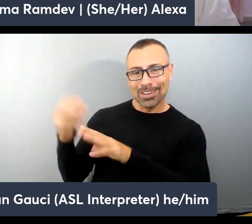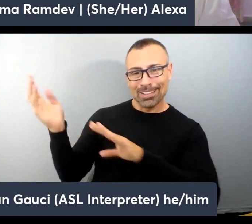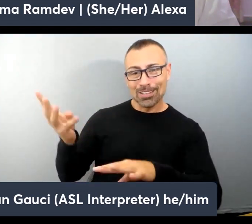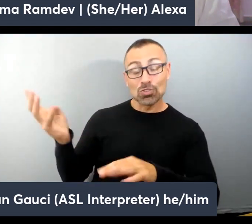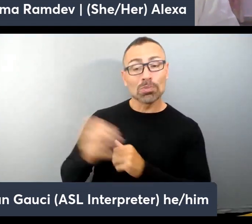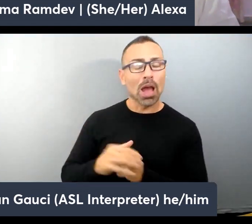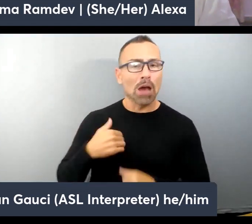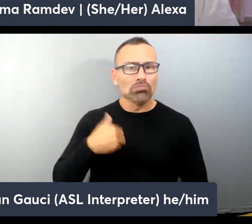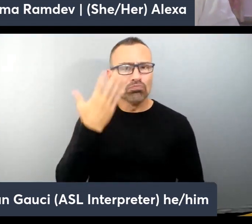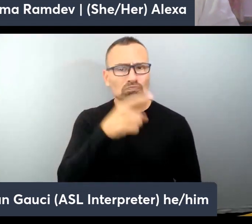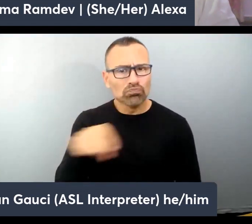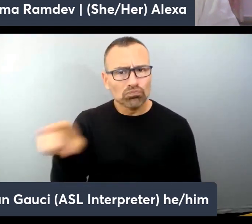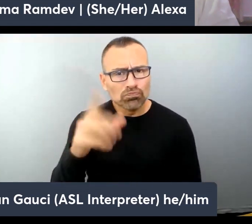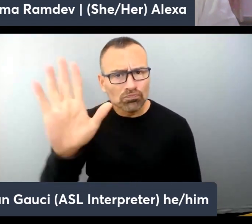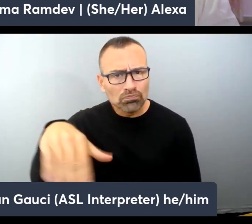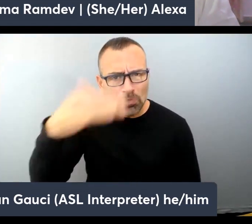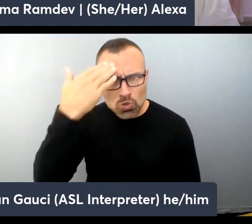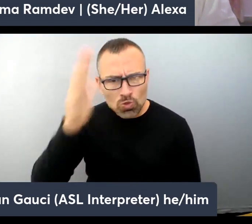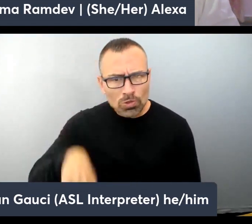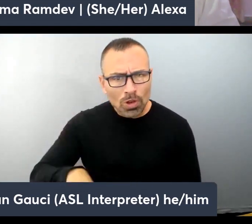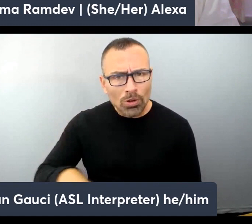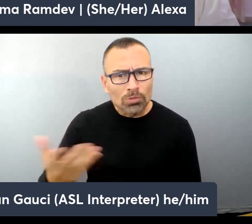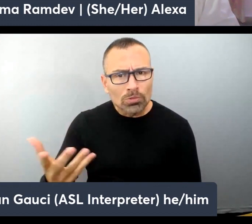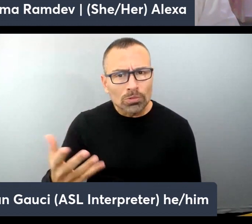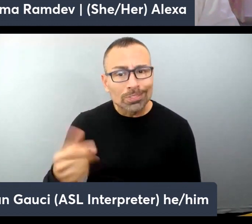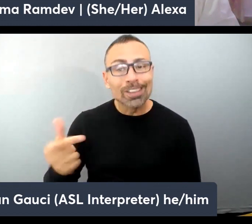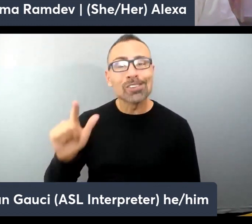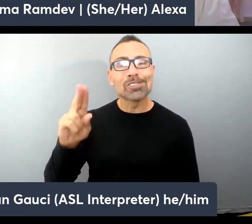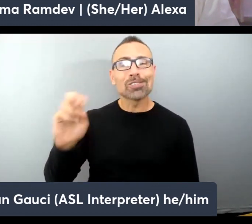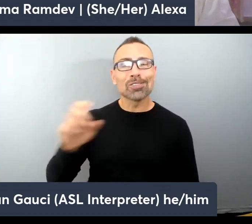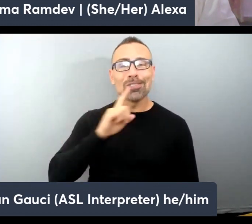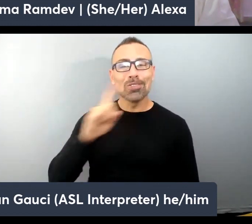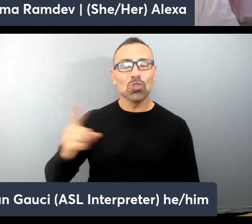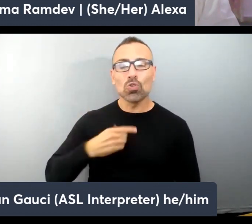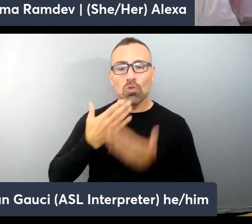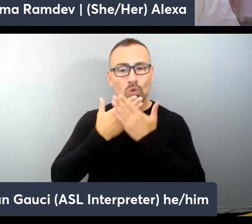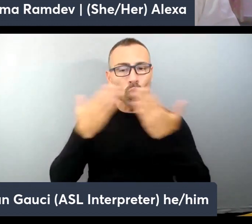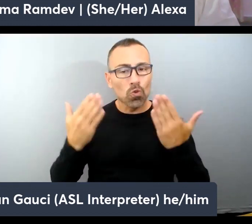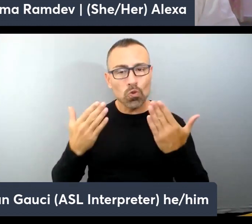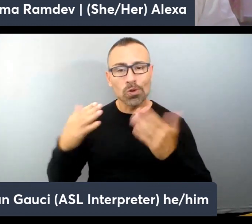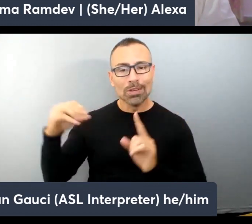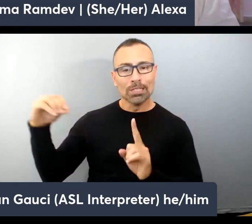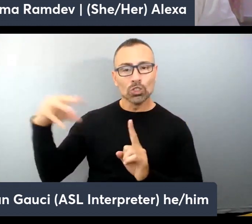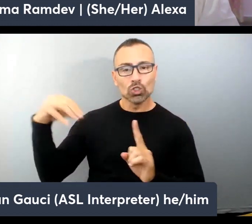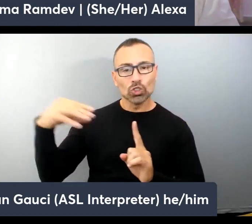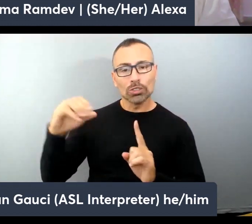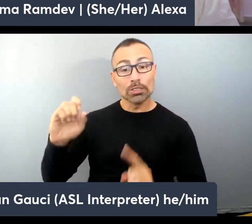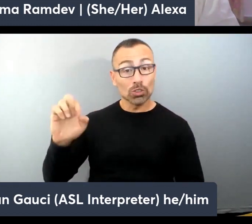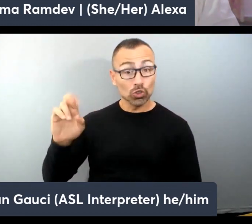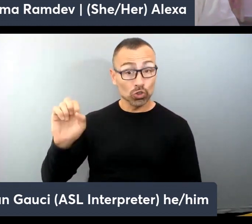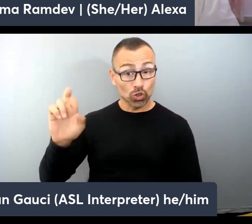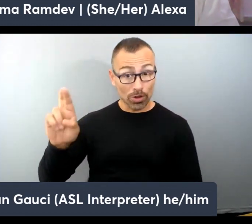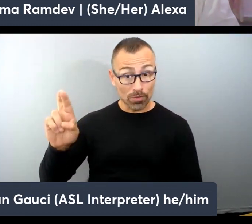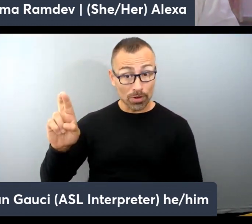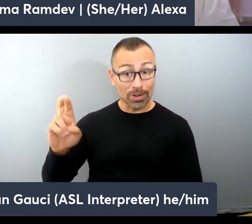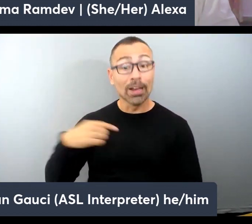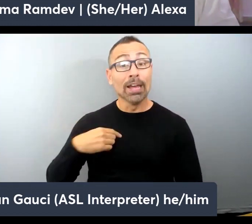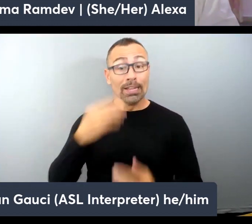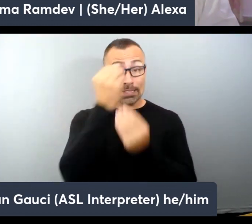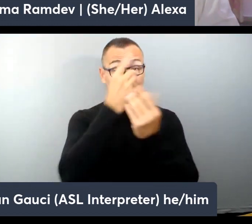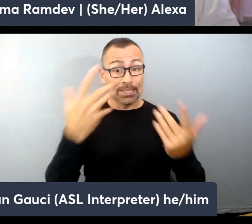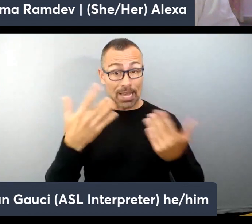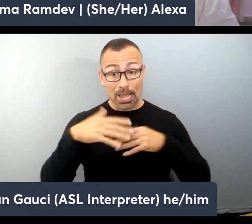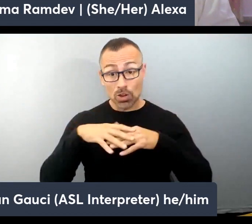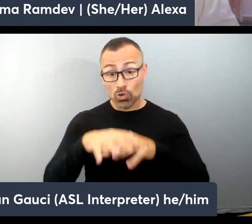but AWS Glue is a serverless data integration service that makes it easy to discover, prepare, and